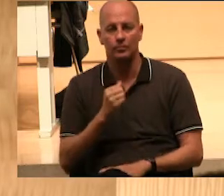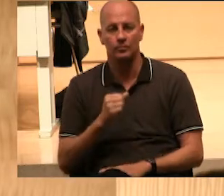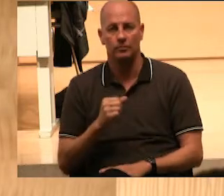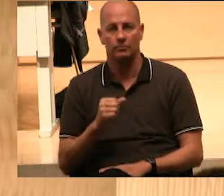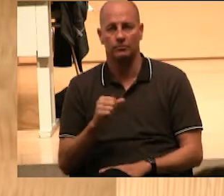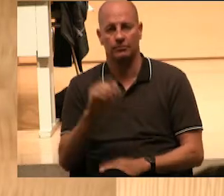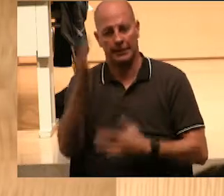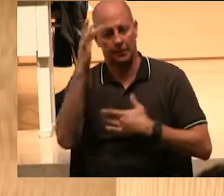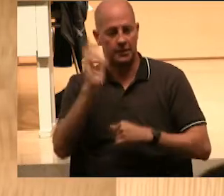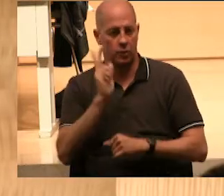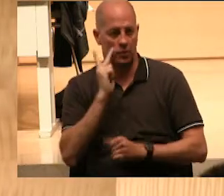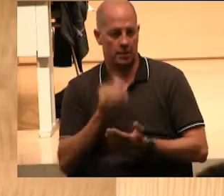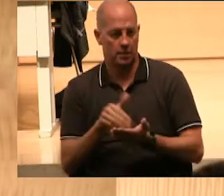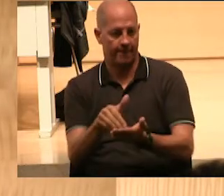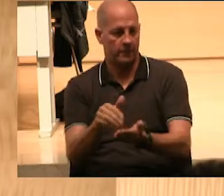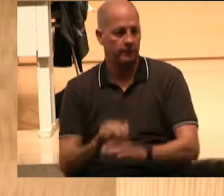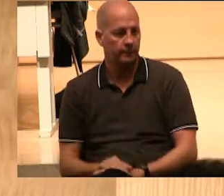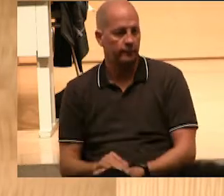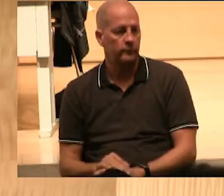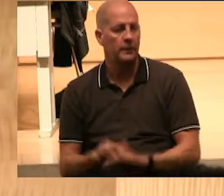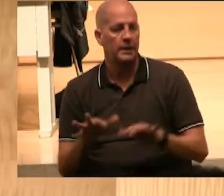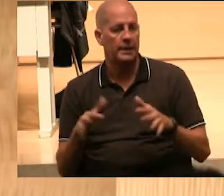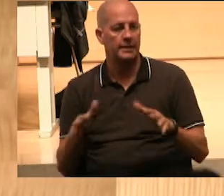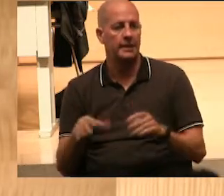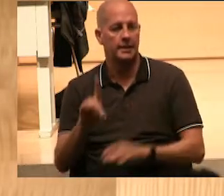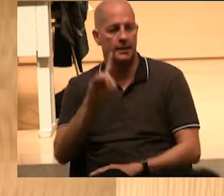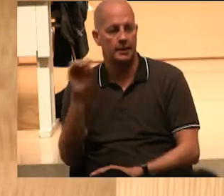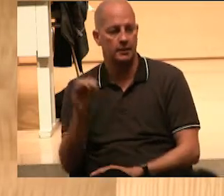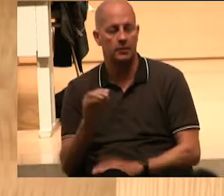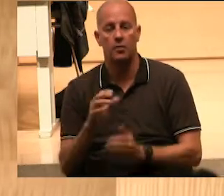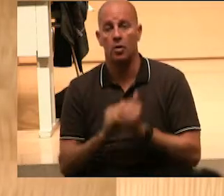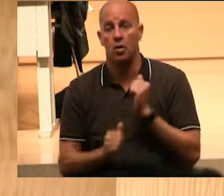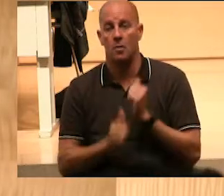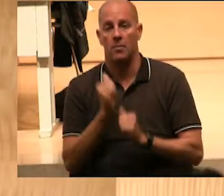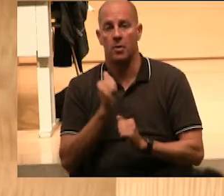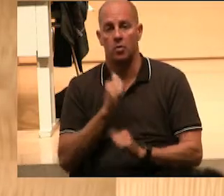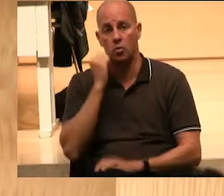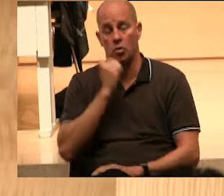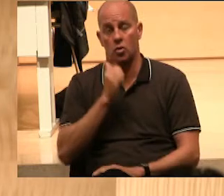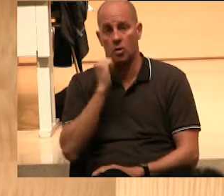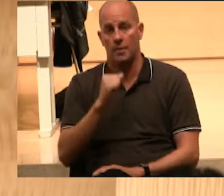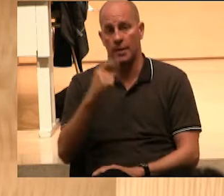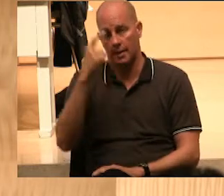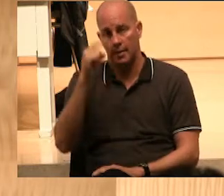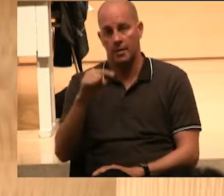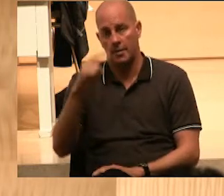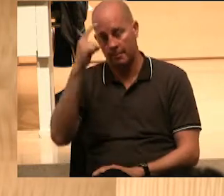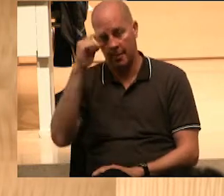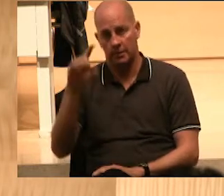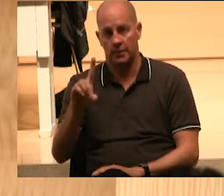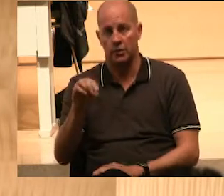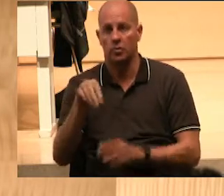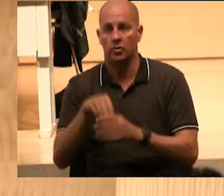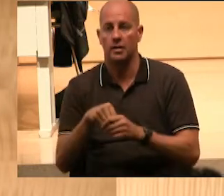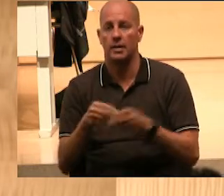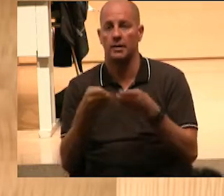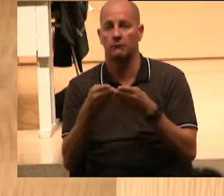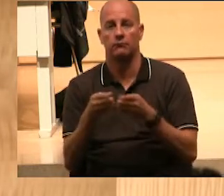it relates to housing. Anxiety disorders are the most common mental disorders present in the general